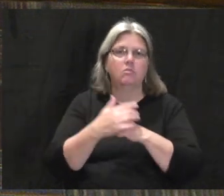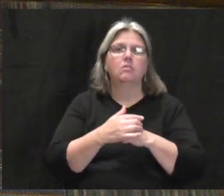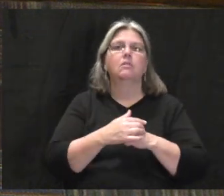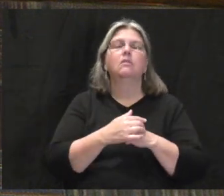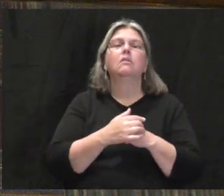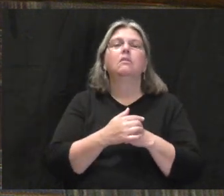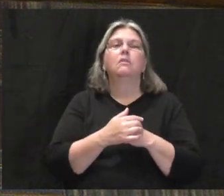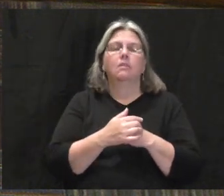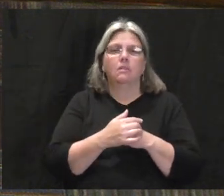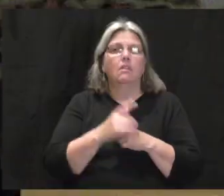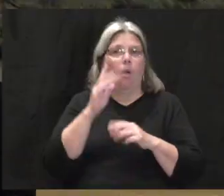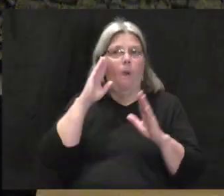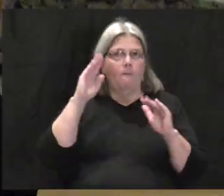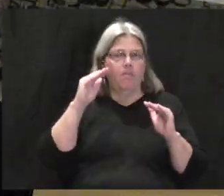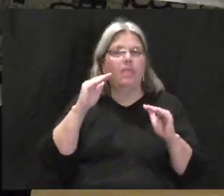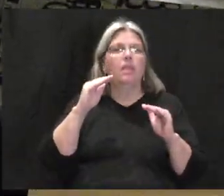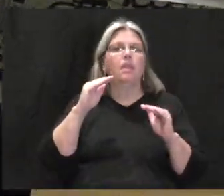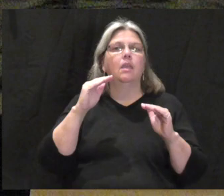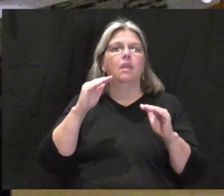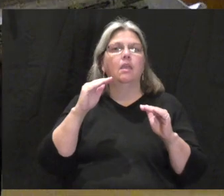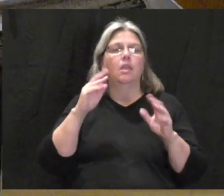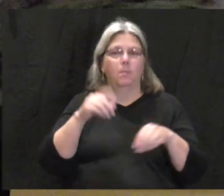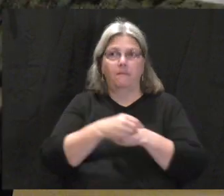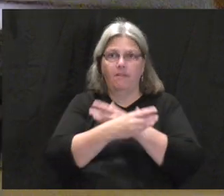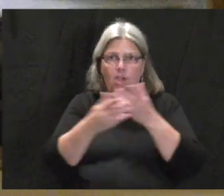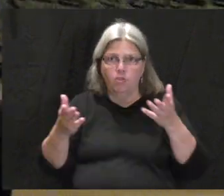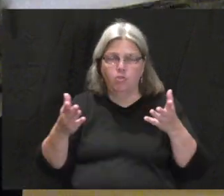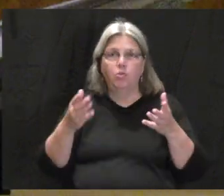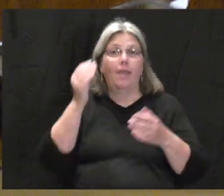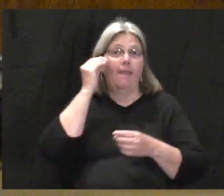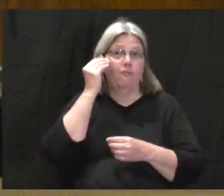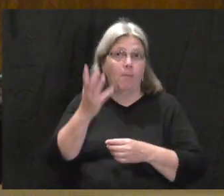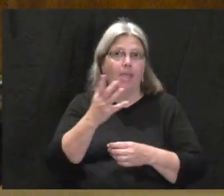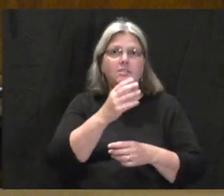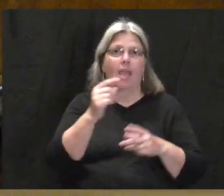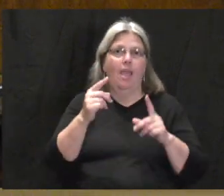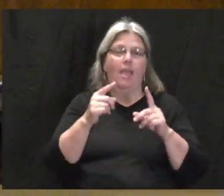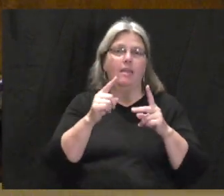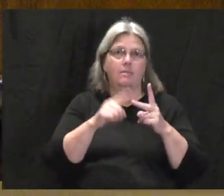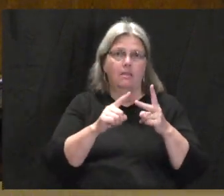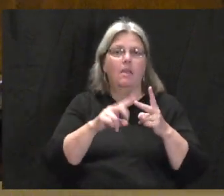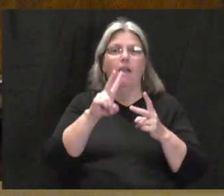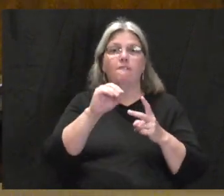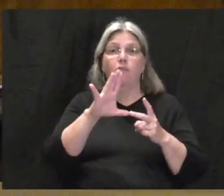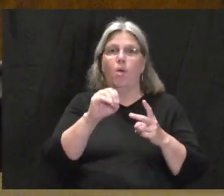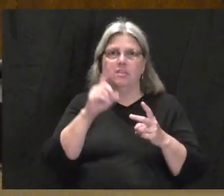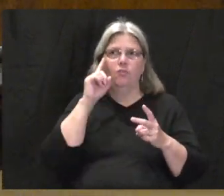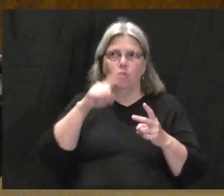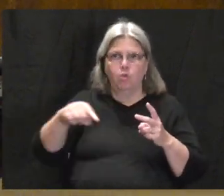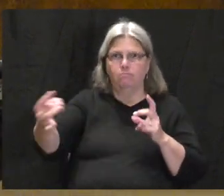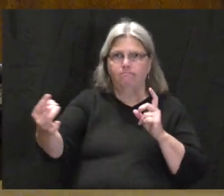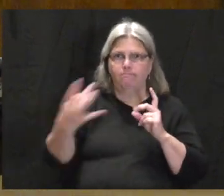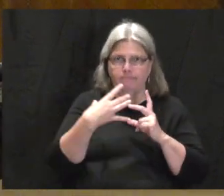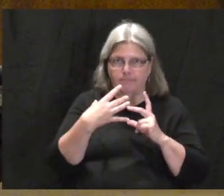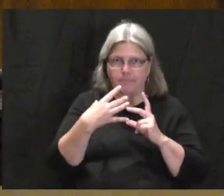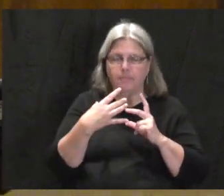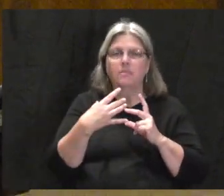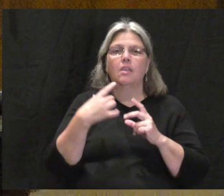provide you all not only information, but a voice for you to provide feedback. We've been at this for a